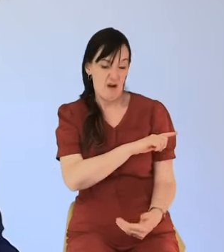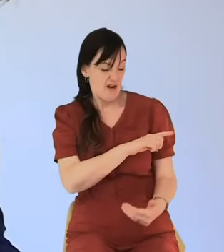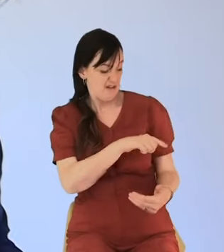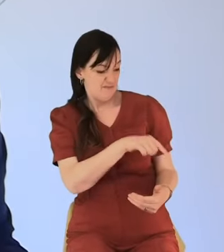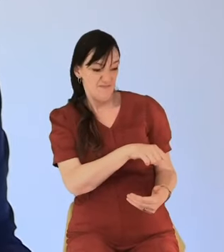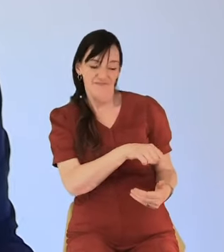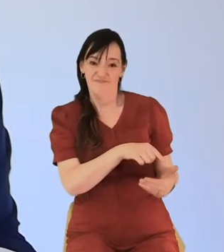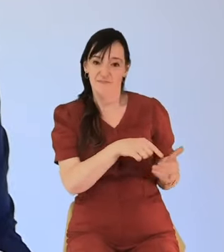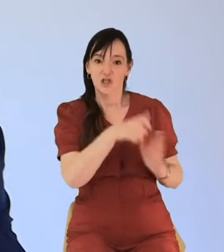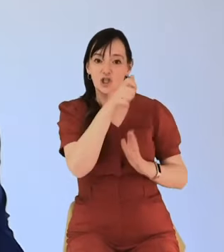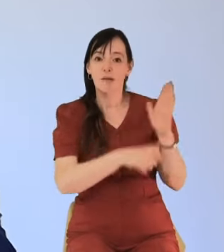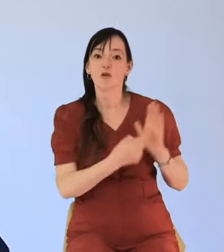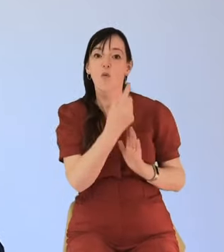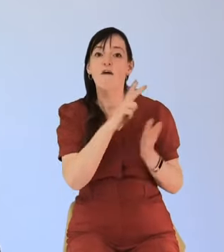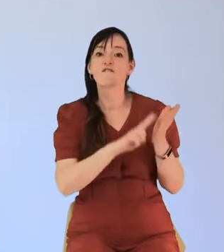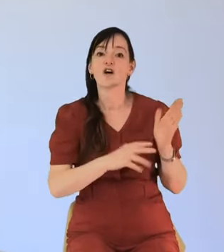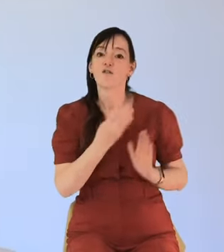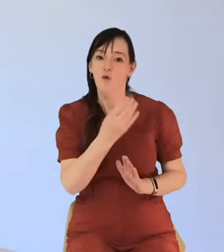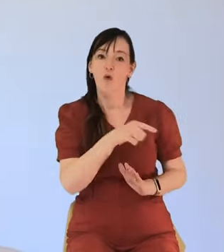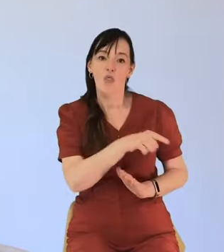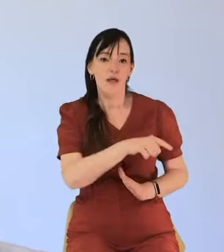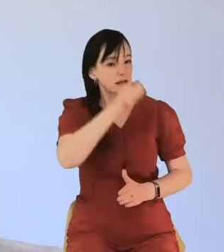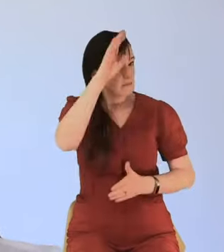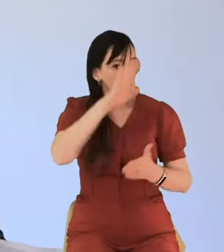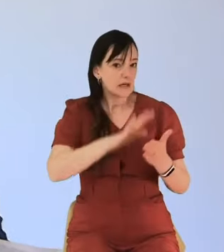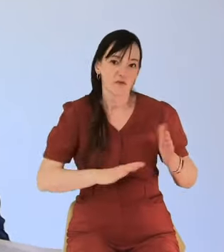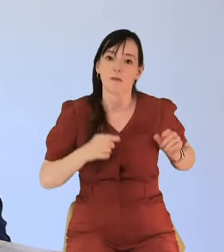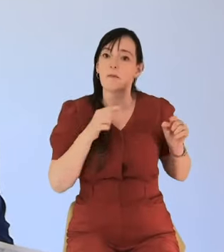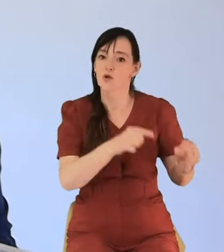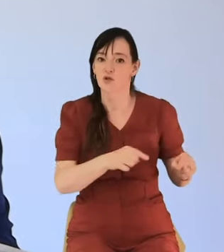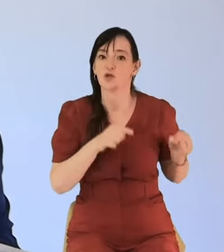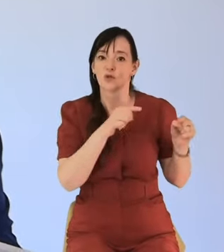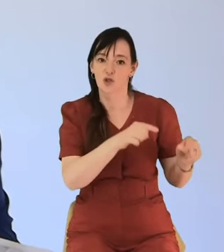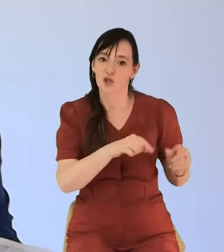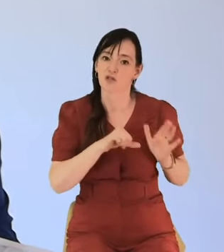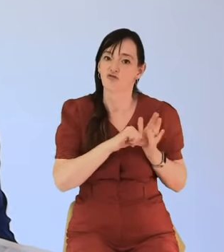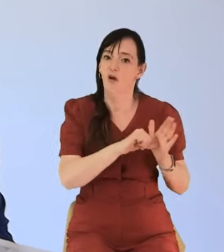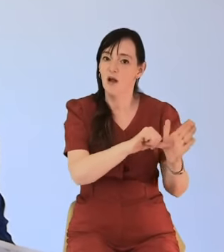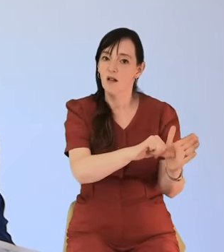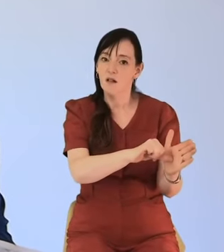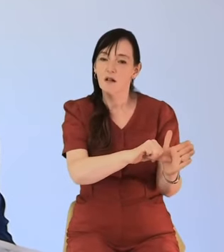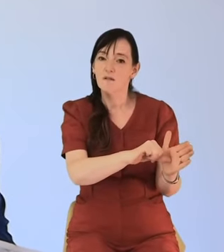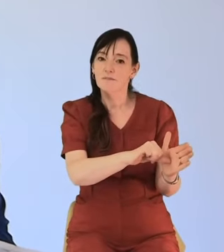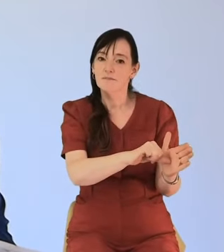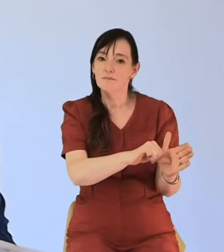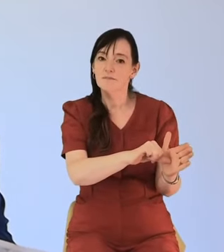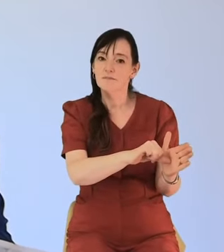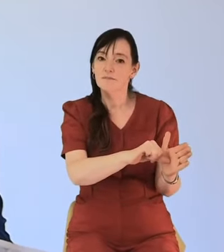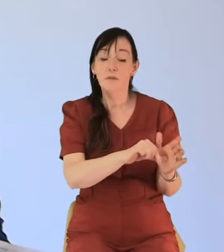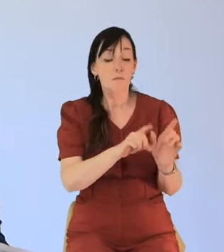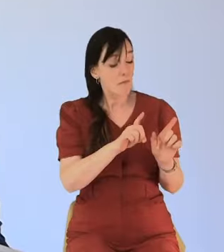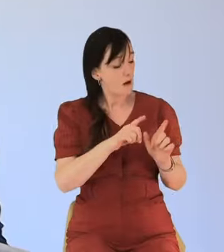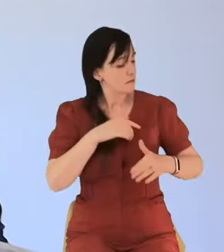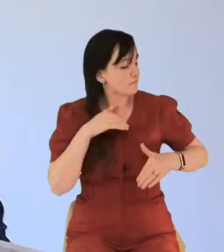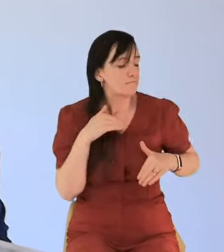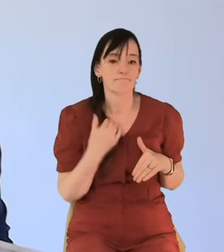we read in chapter 1, verse 4, they are facing persecutions and trials. But